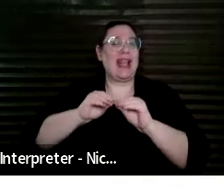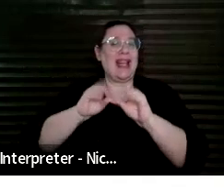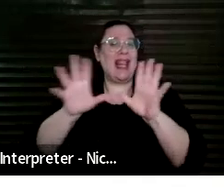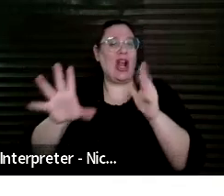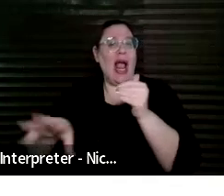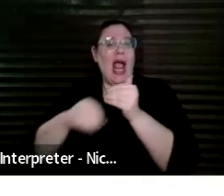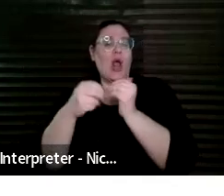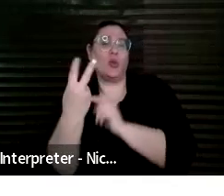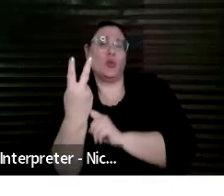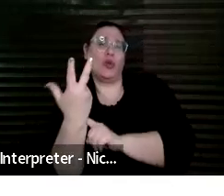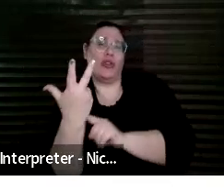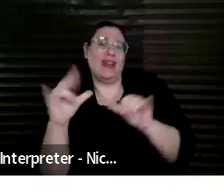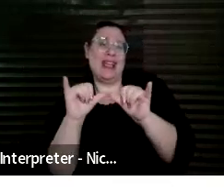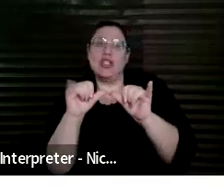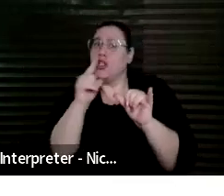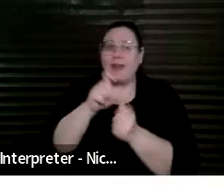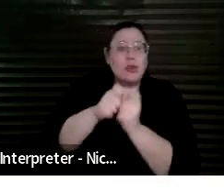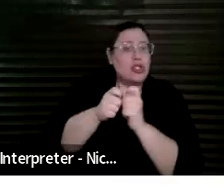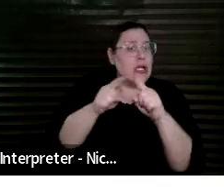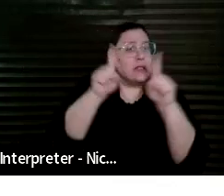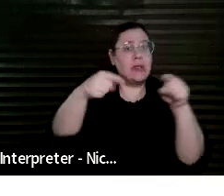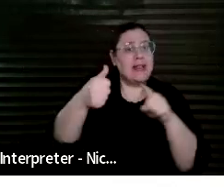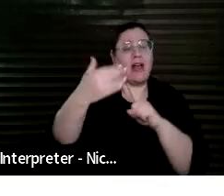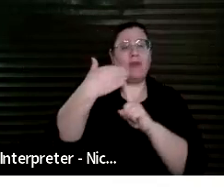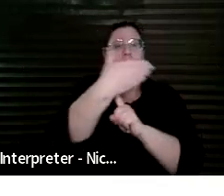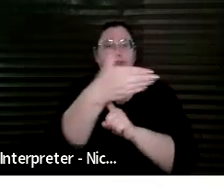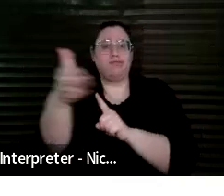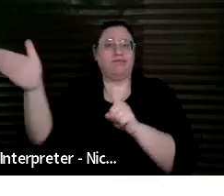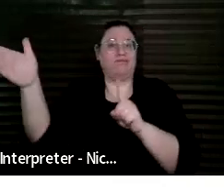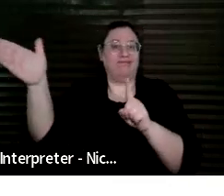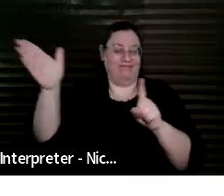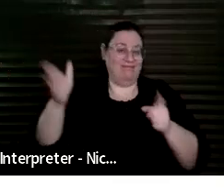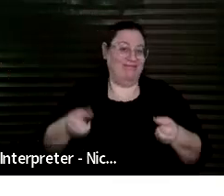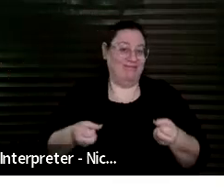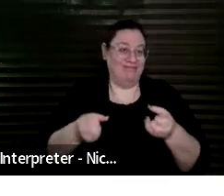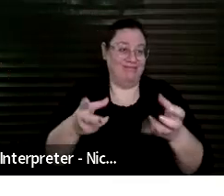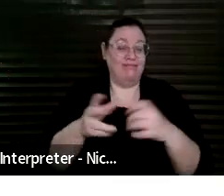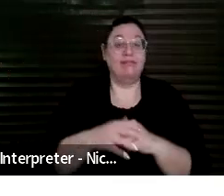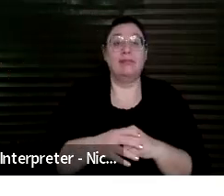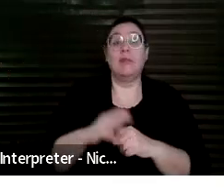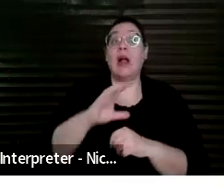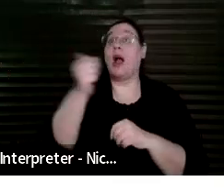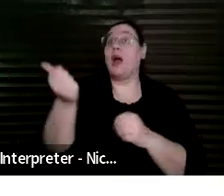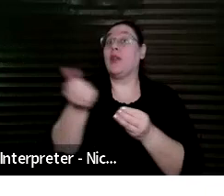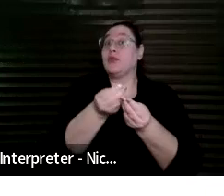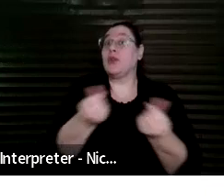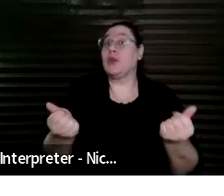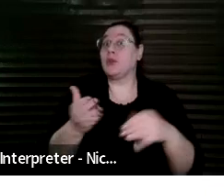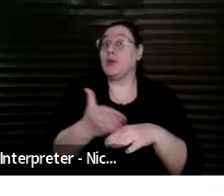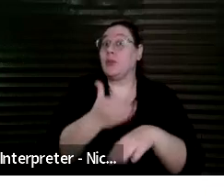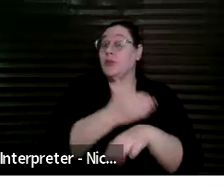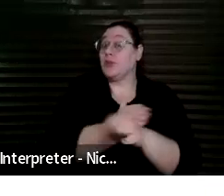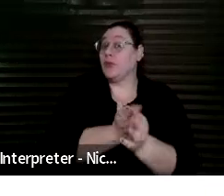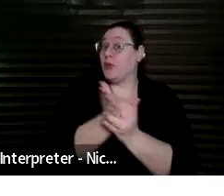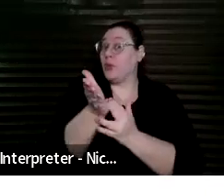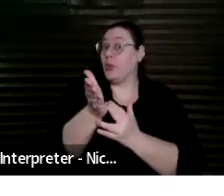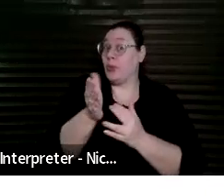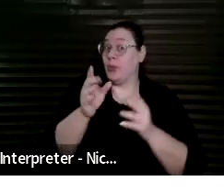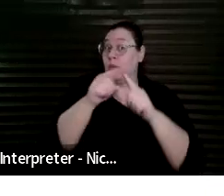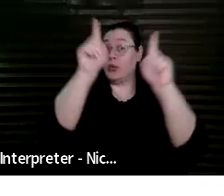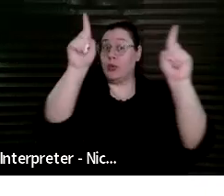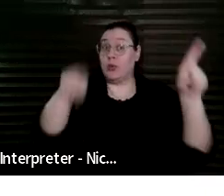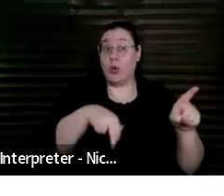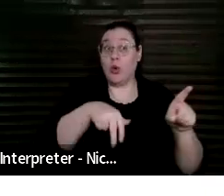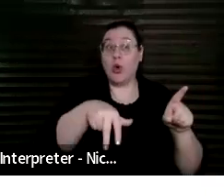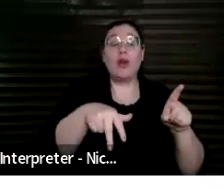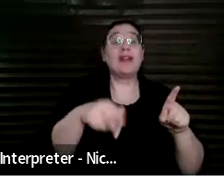structural changes. Another solution to improve the ability to move through doorways is removing